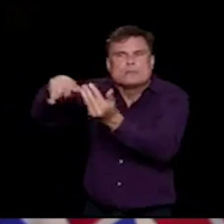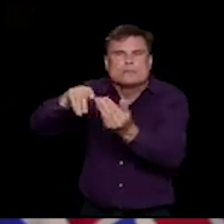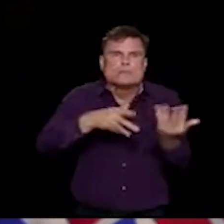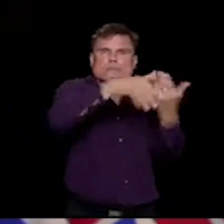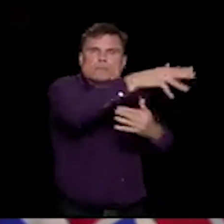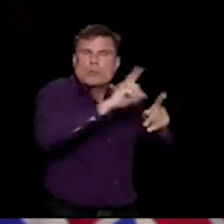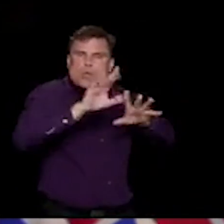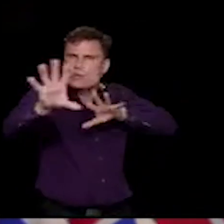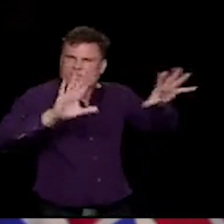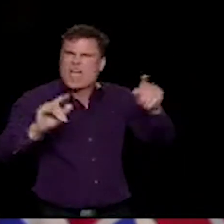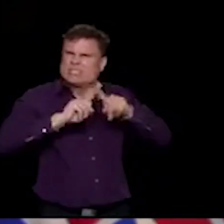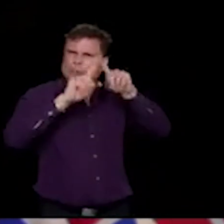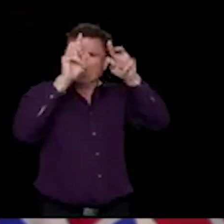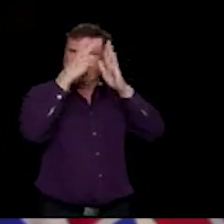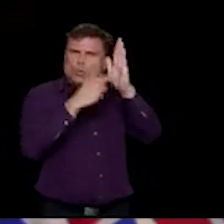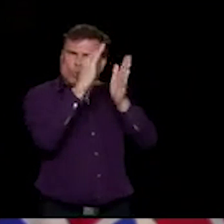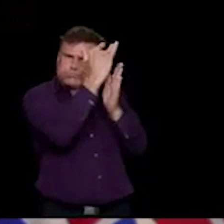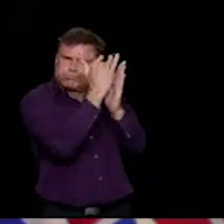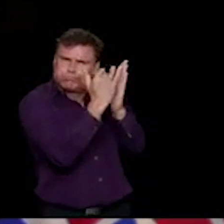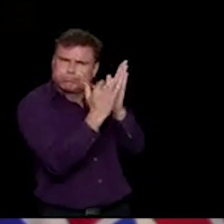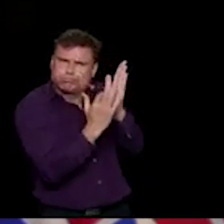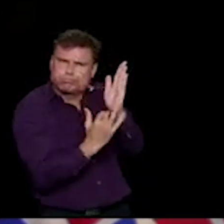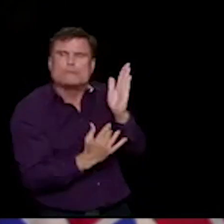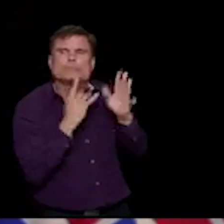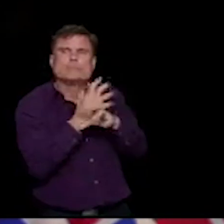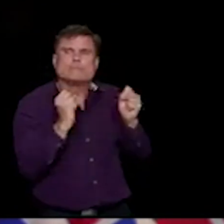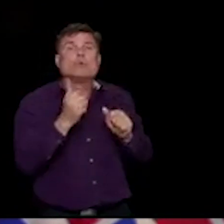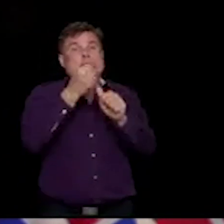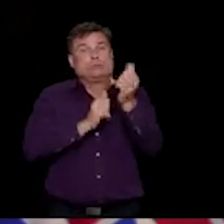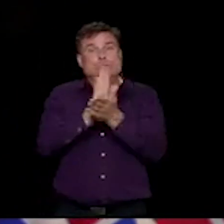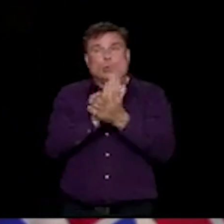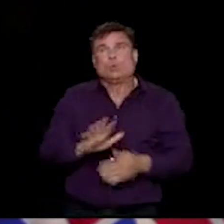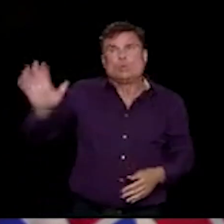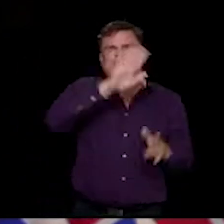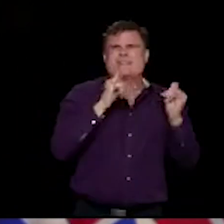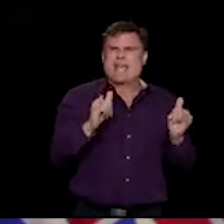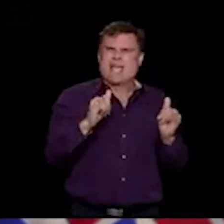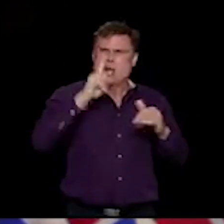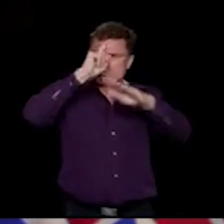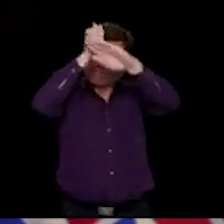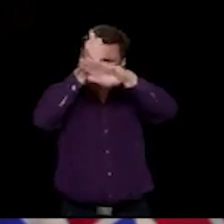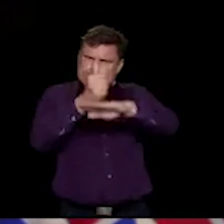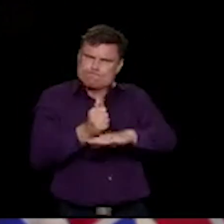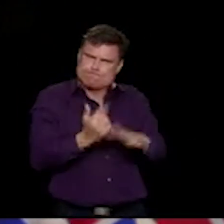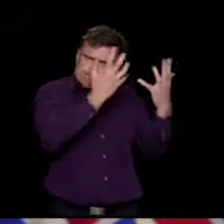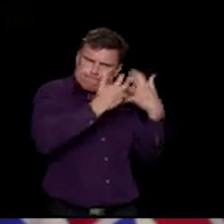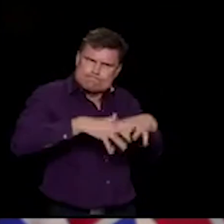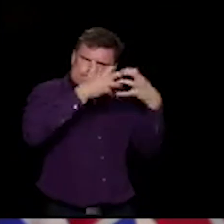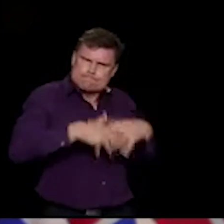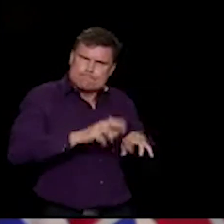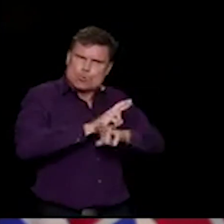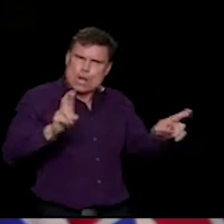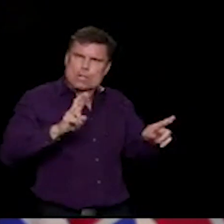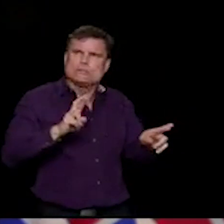but your contact group is much smaller than it might be if you had 200 or 300 people at a party. So it is